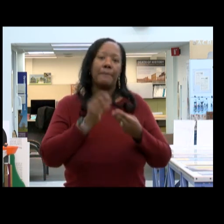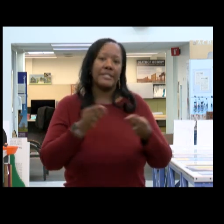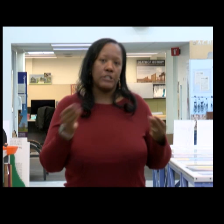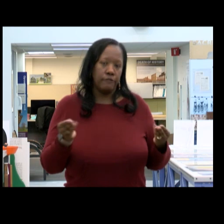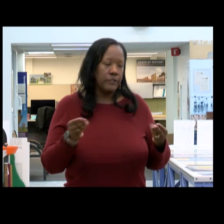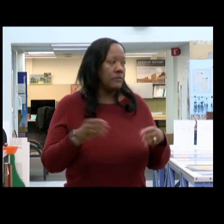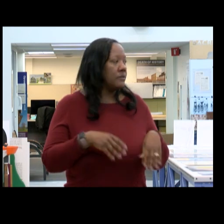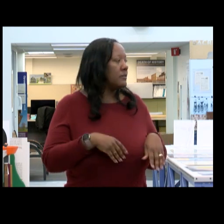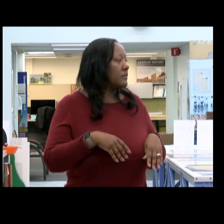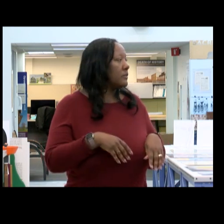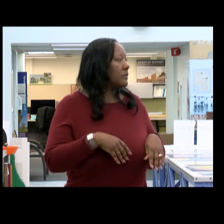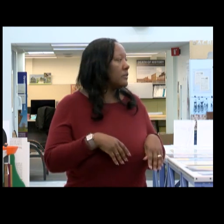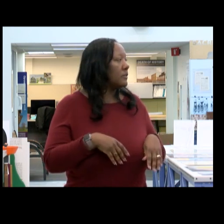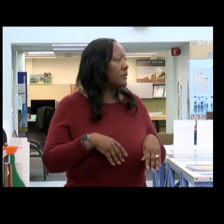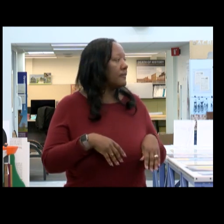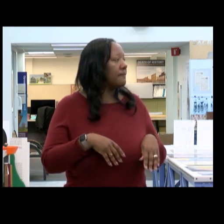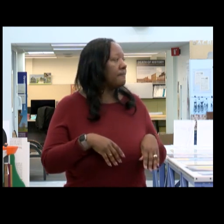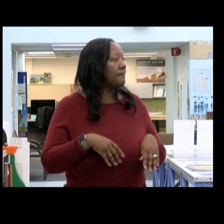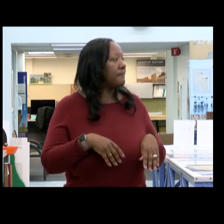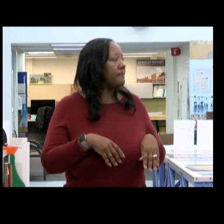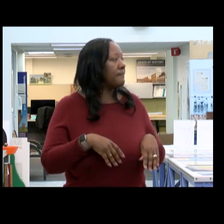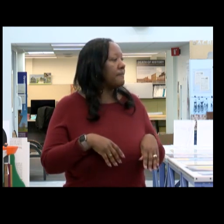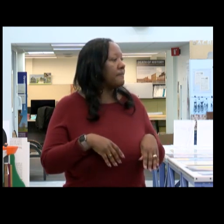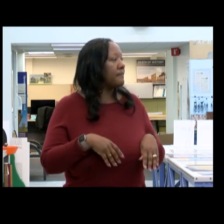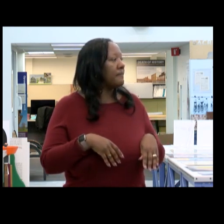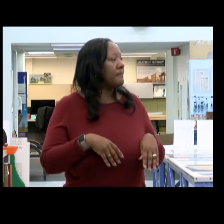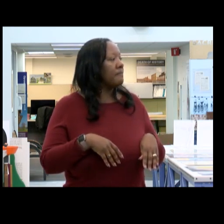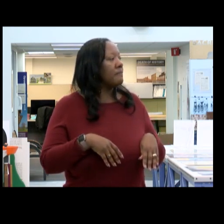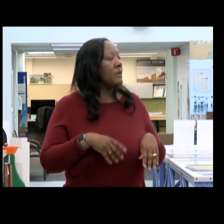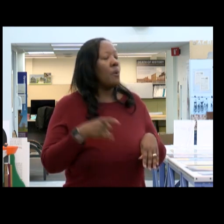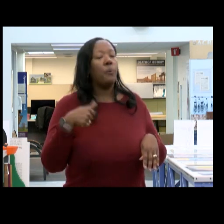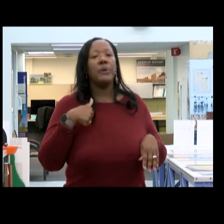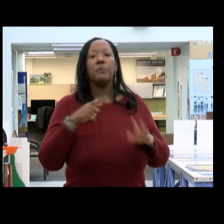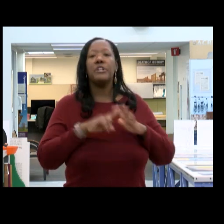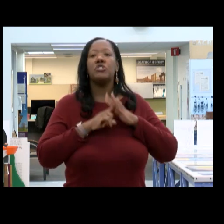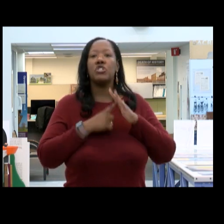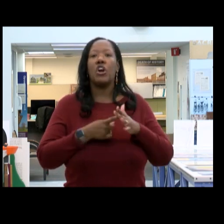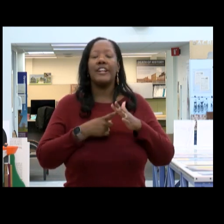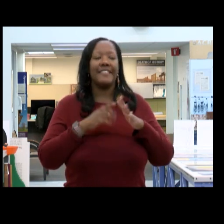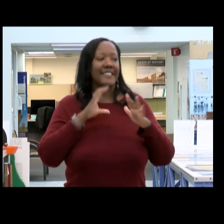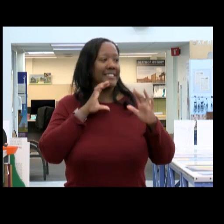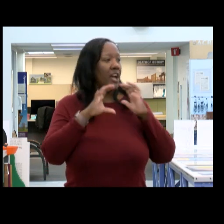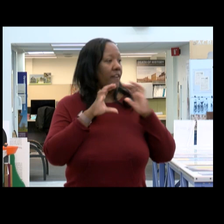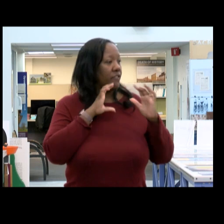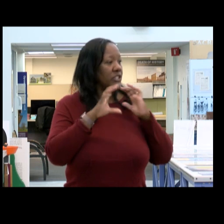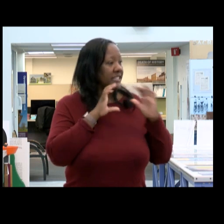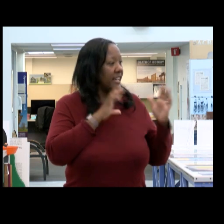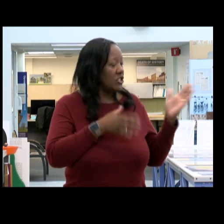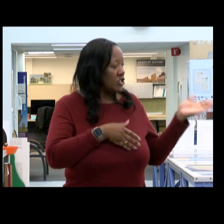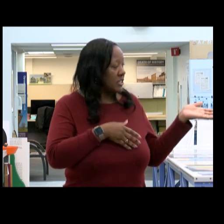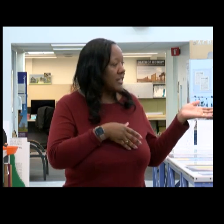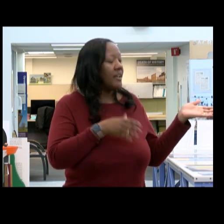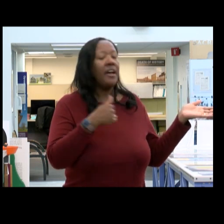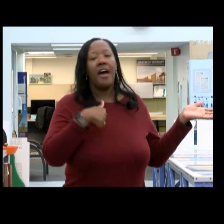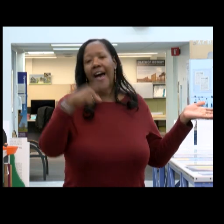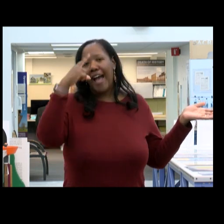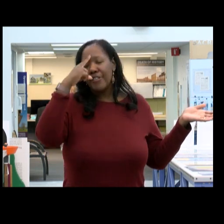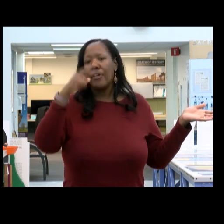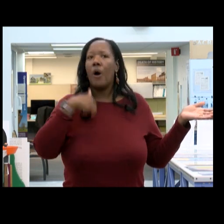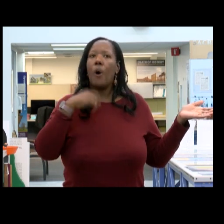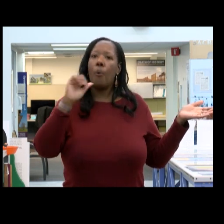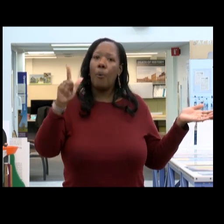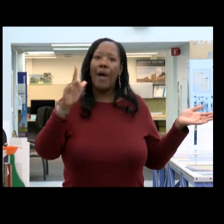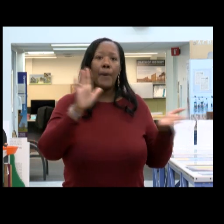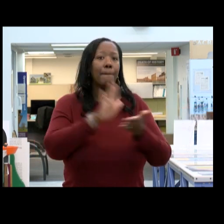actually Emily, who's sitting right here, I think really started this conversation years ago. And I thought, well, paper is